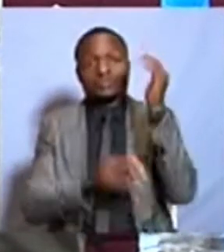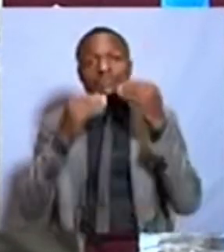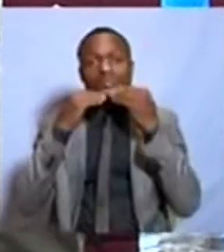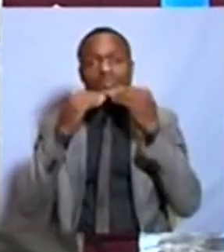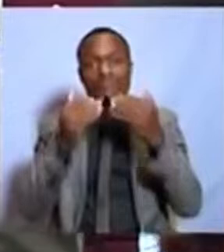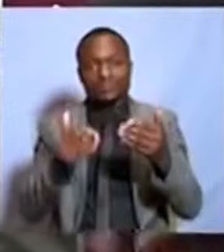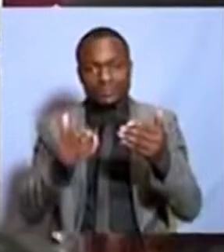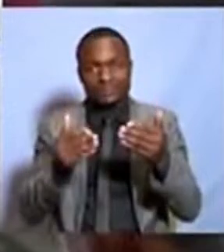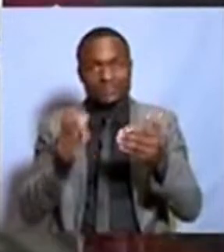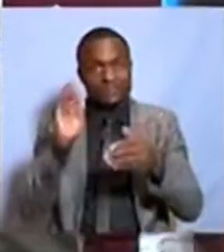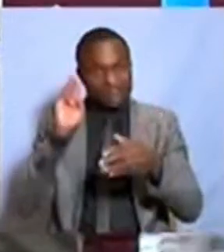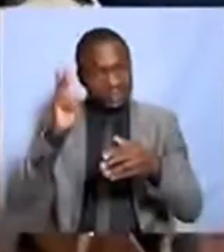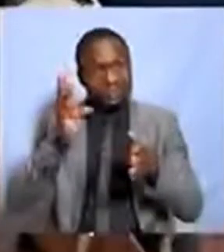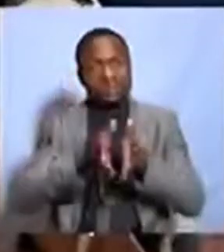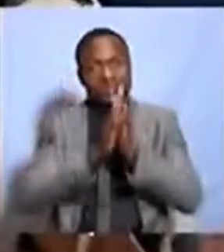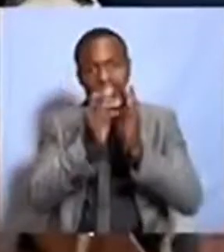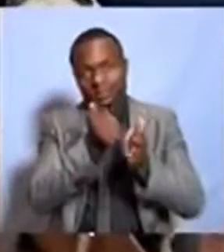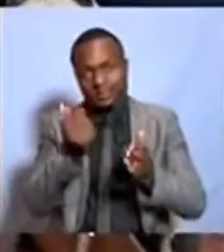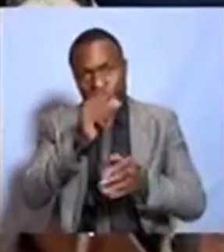few.